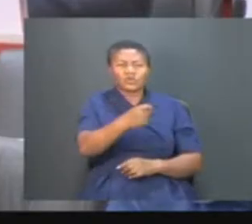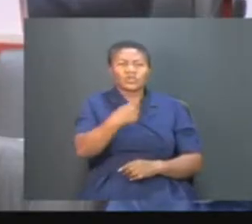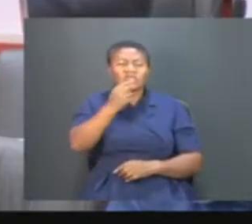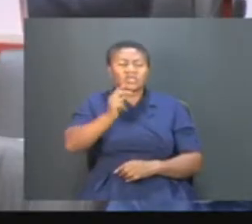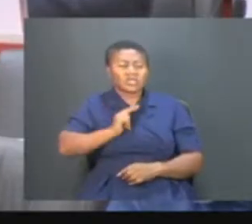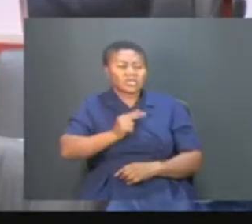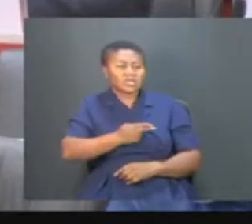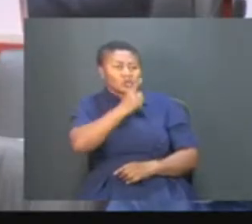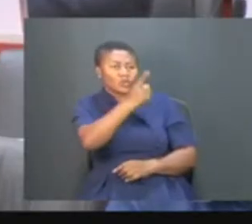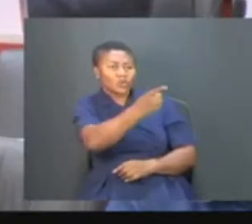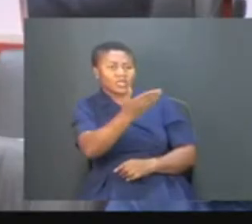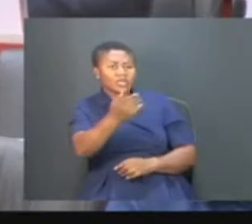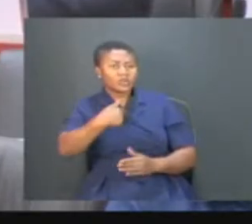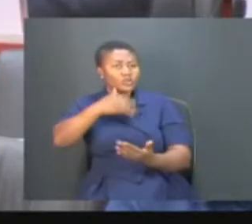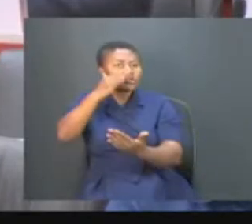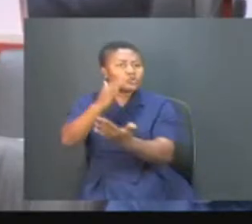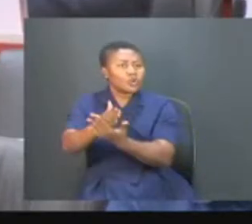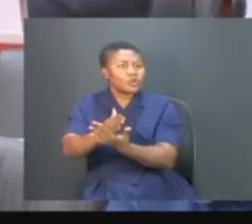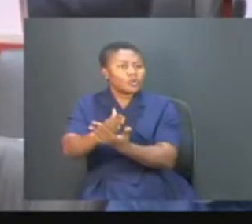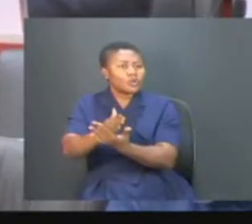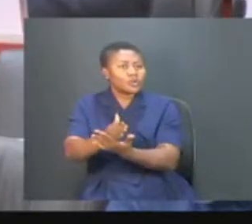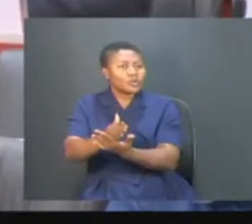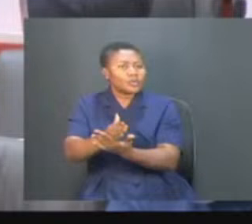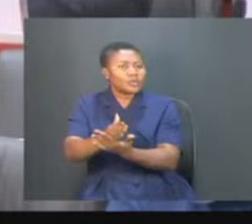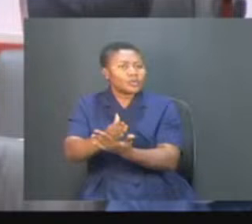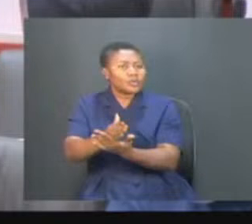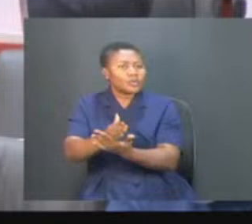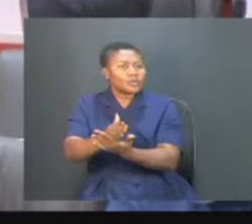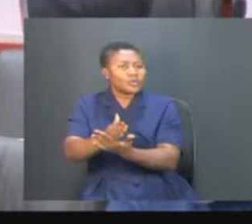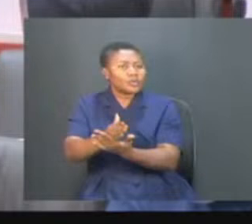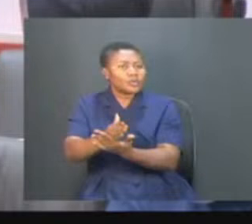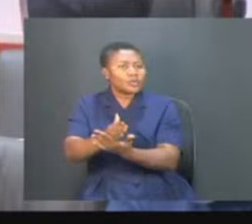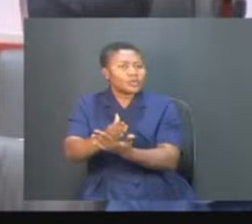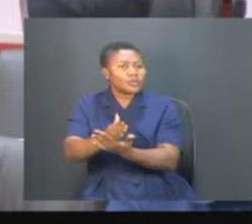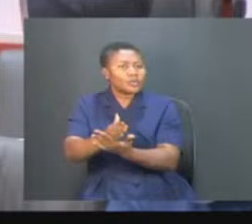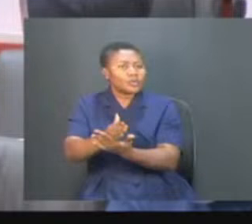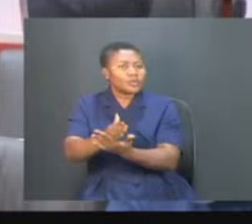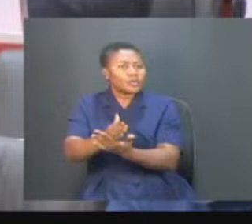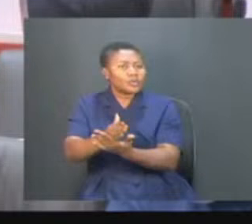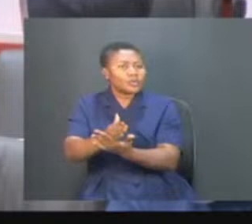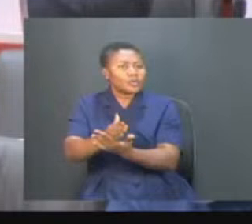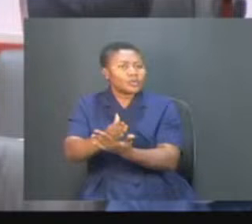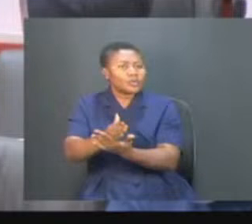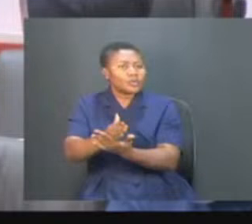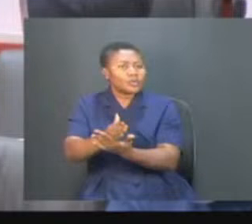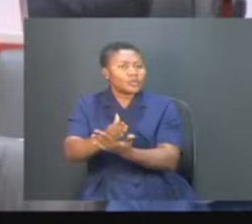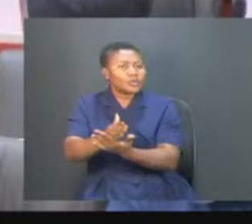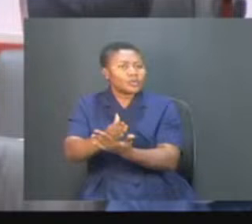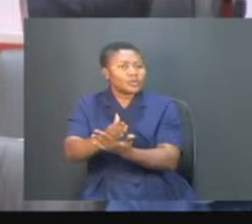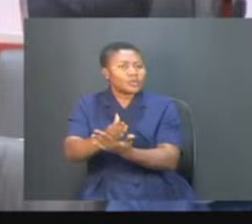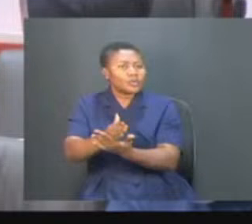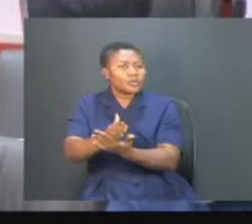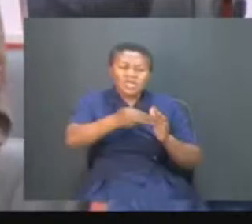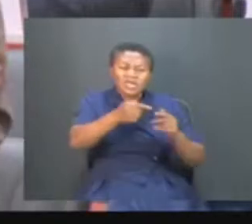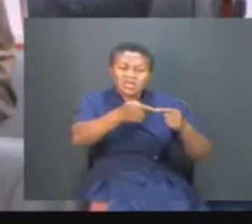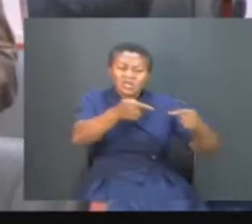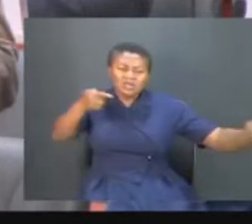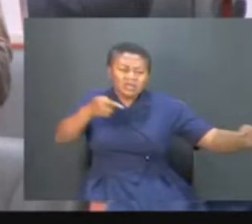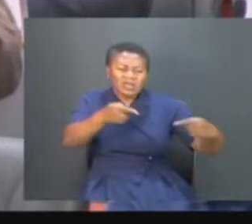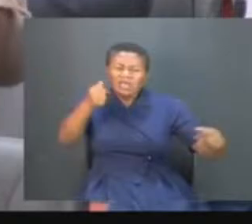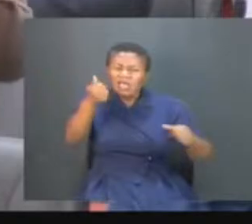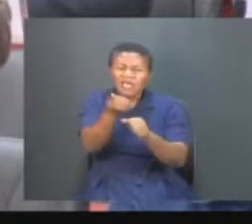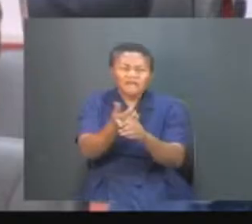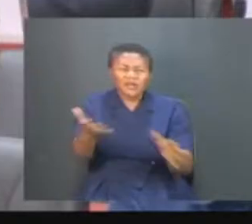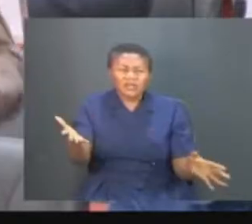that we were right. We don't oppose just for the sake of opposition, but you are in a haste to oppose for nothing. And that is